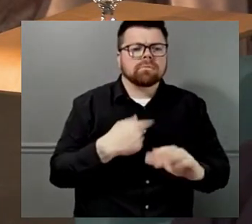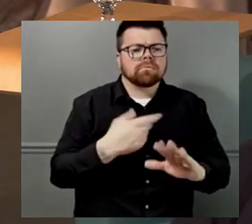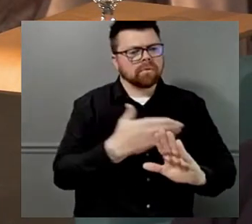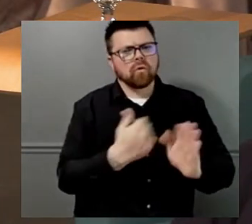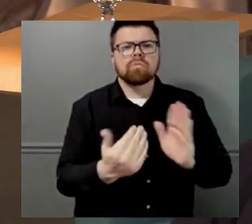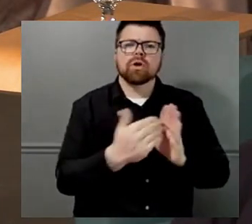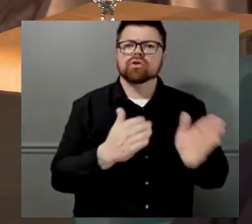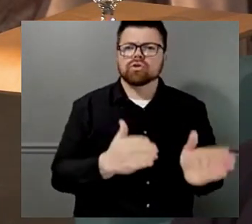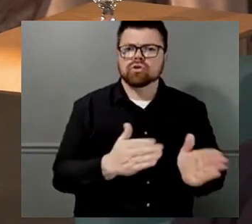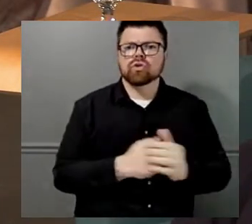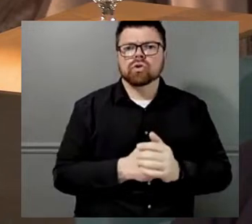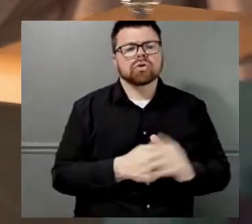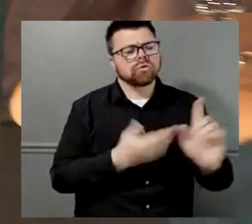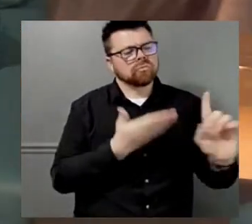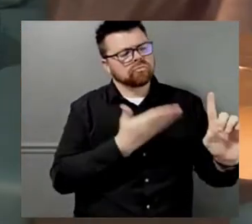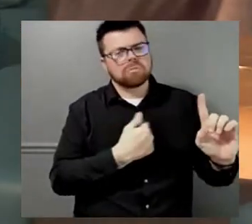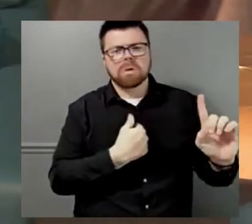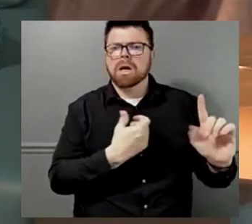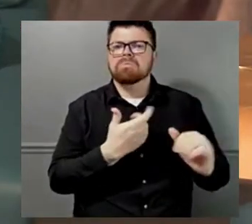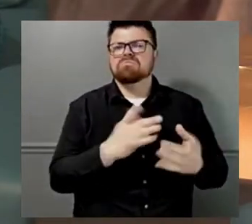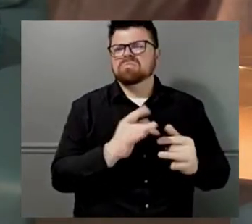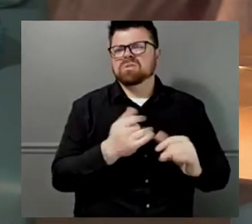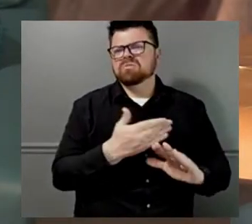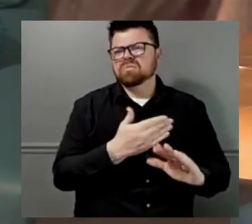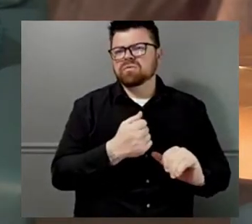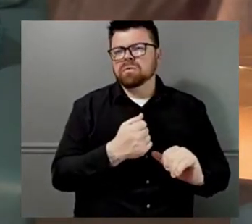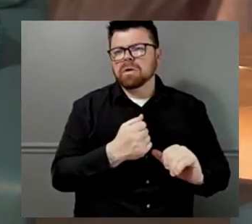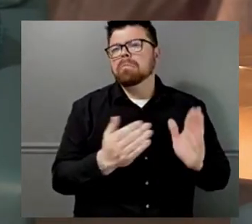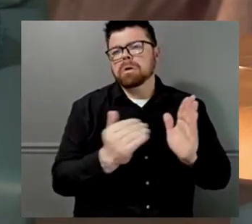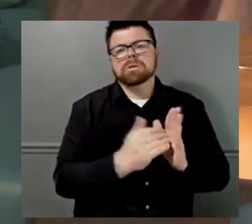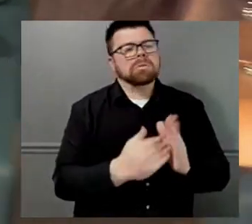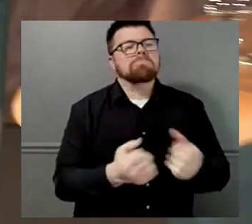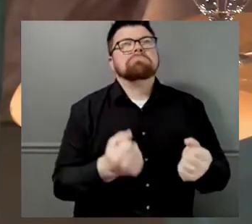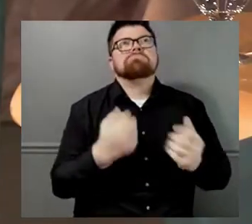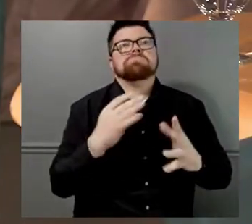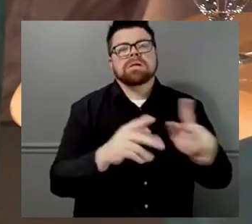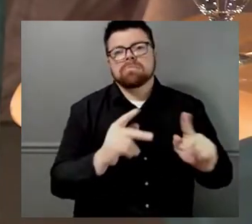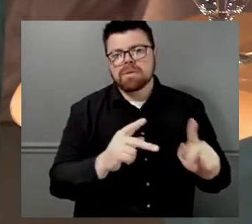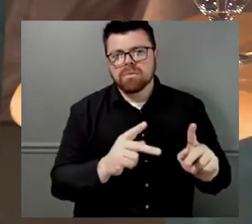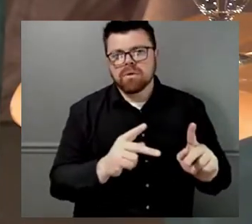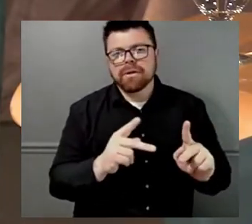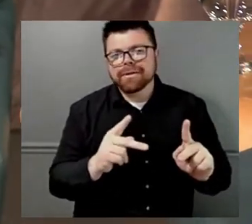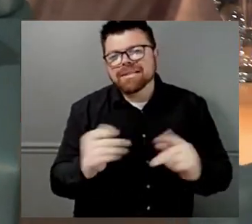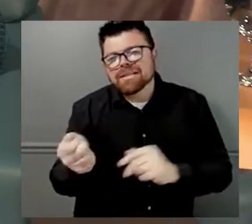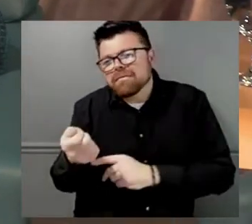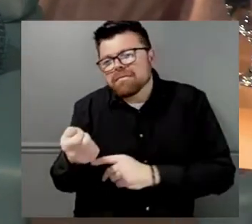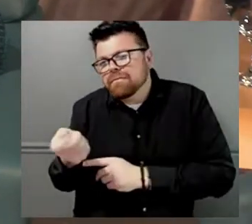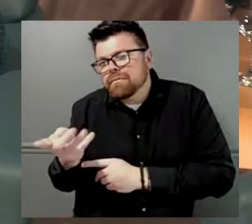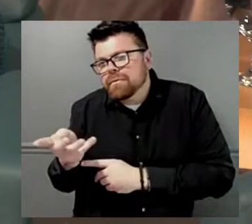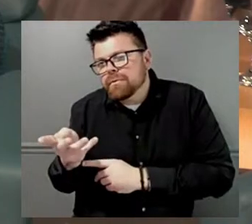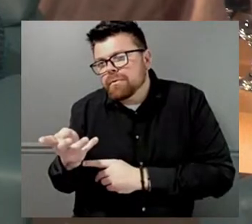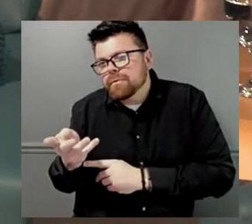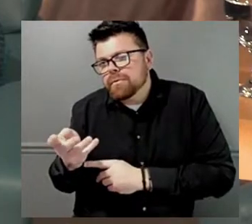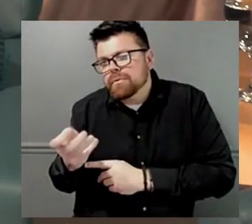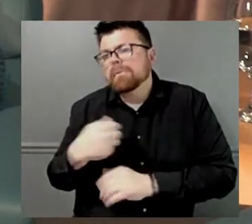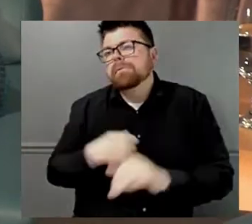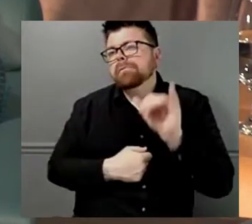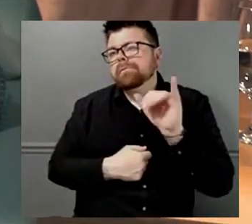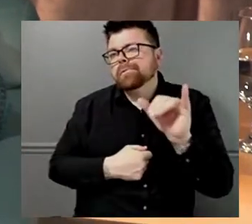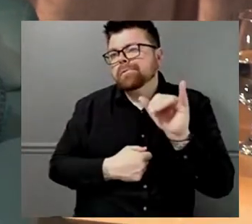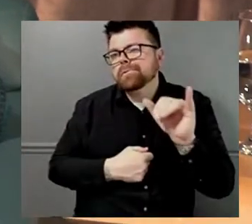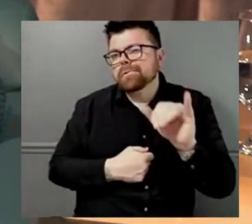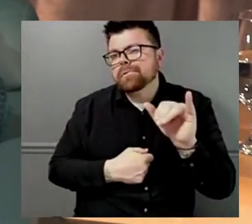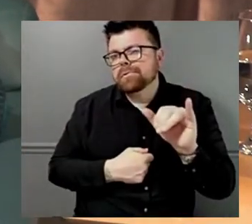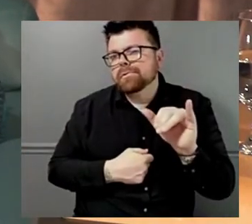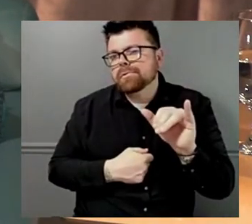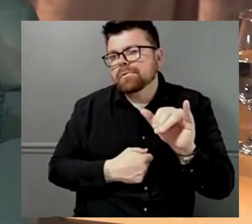I've often said, prosecuted many, many people, and there were only a couple that I came to the conclusion that they